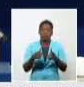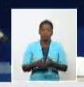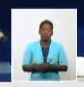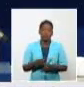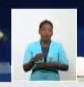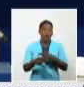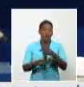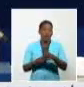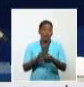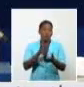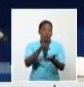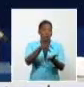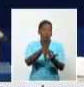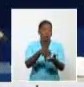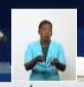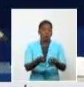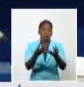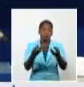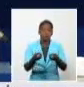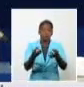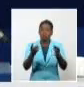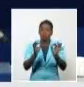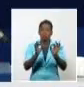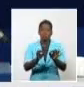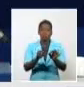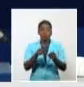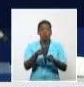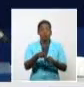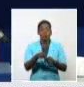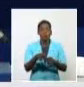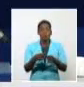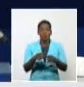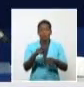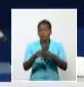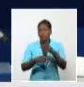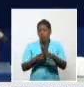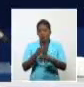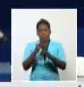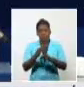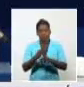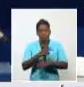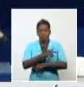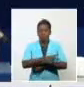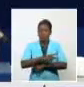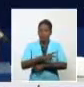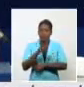refrigerated trucks filled with corpses in New York.